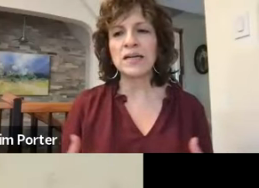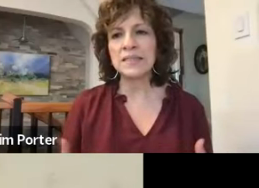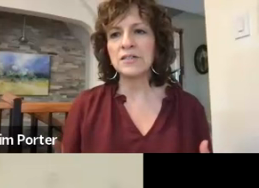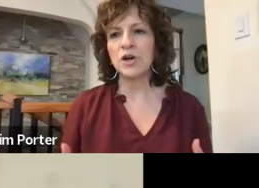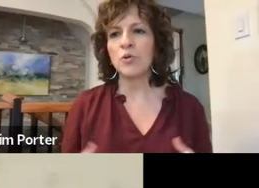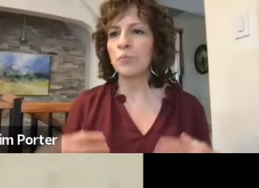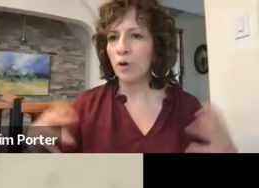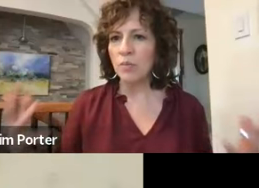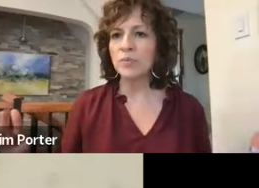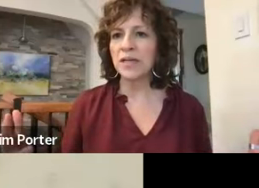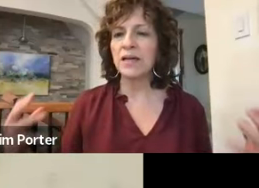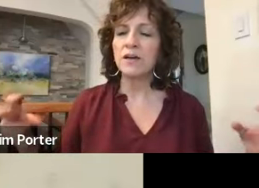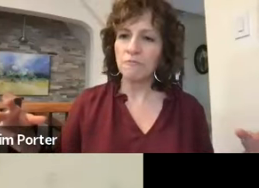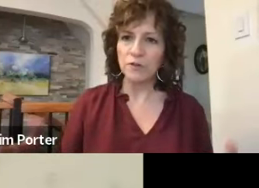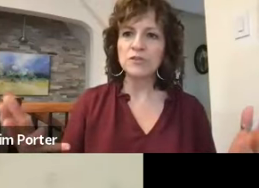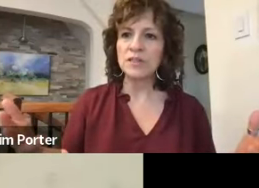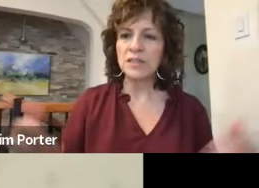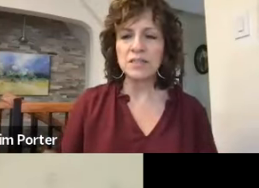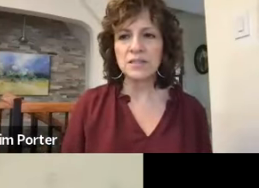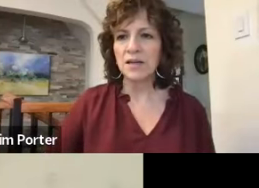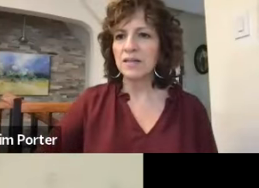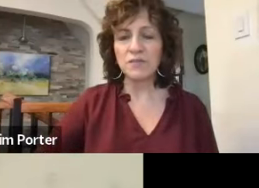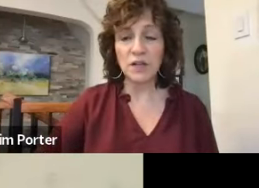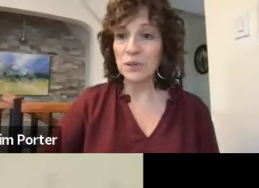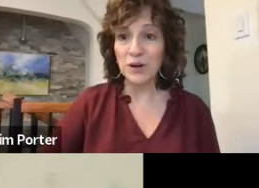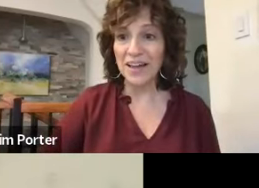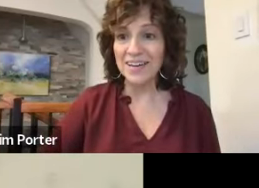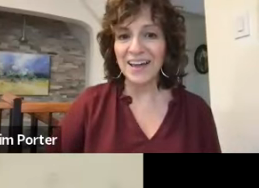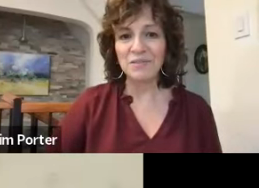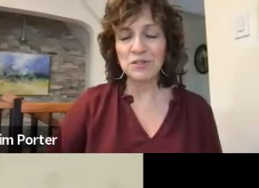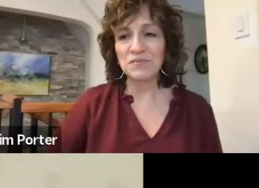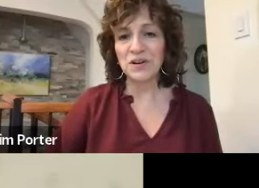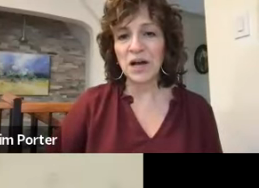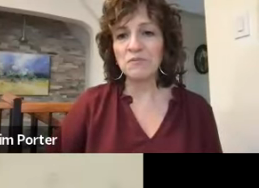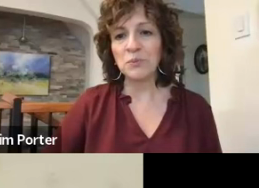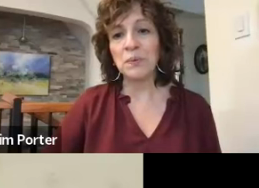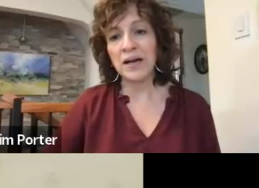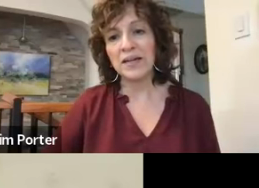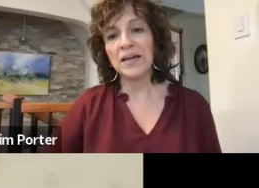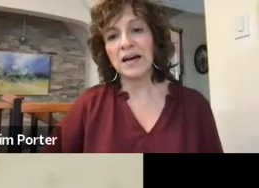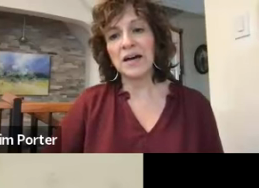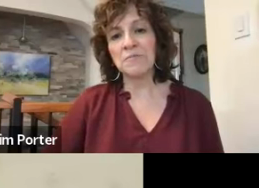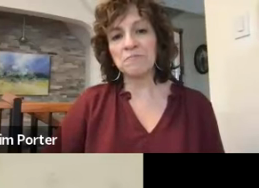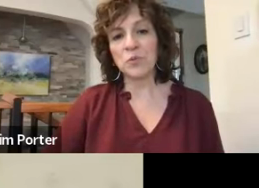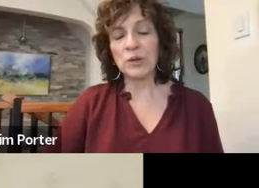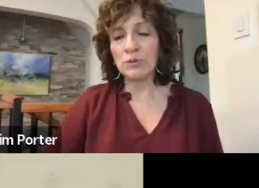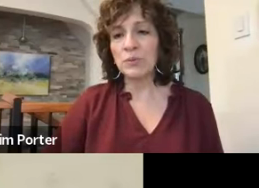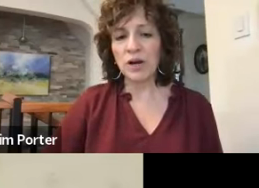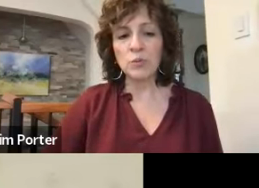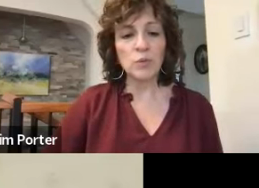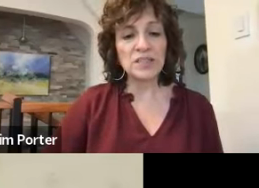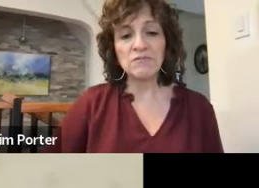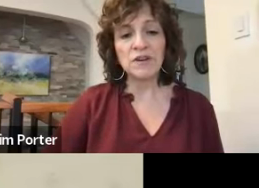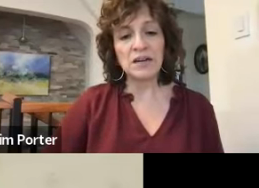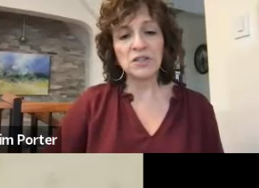so what I didn't know probably filtered into his developing brain and wasn't very helpful, but we really